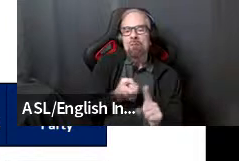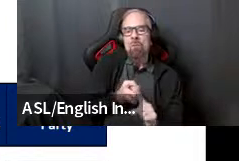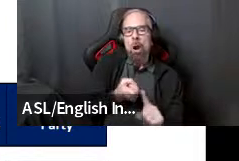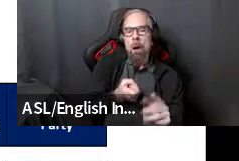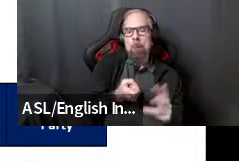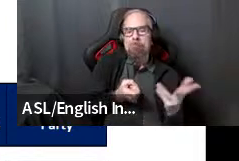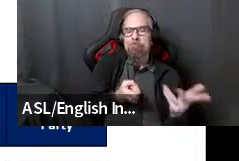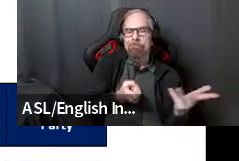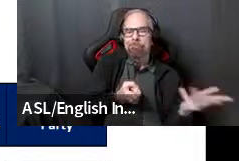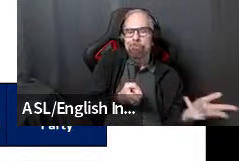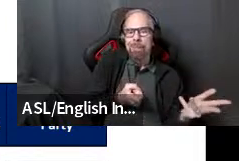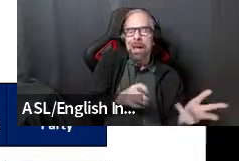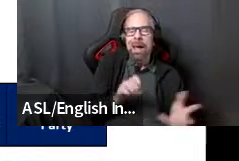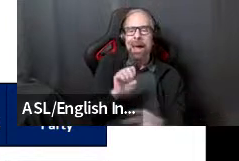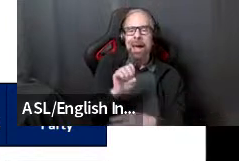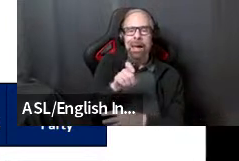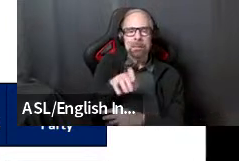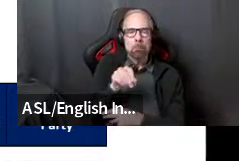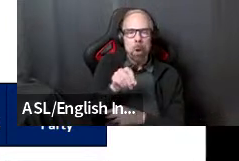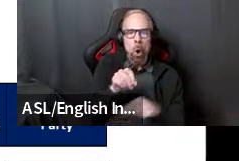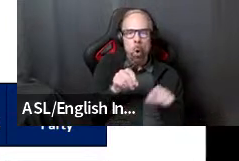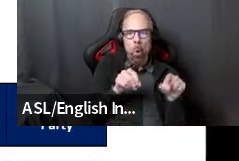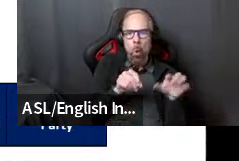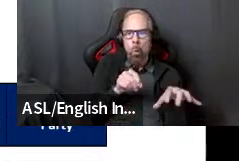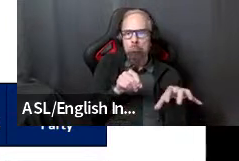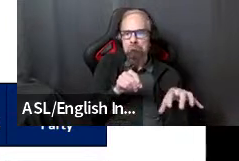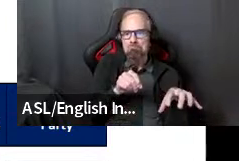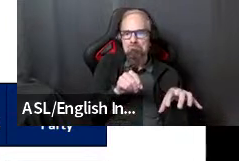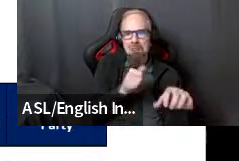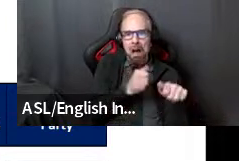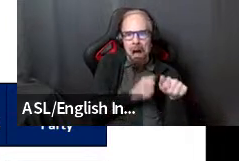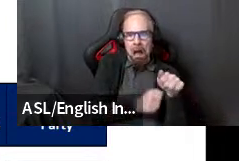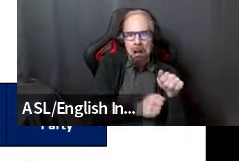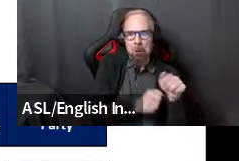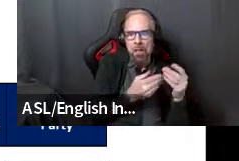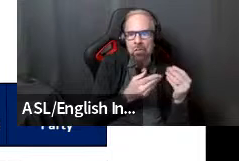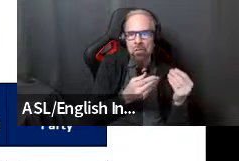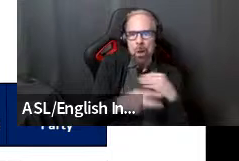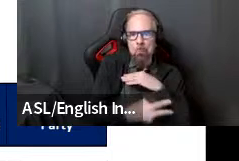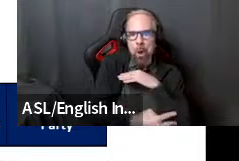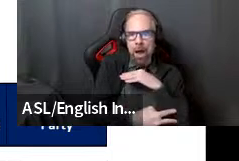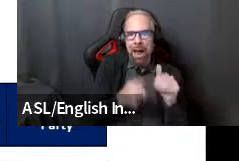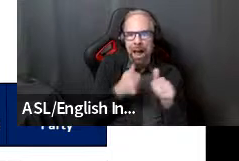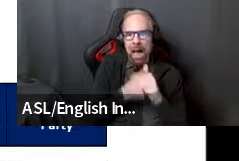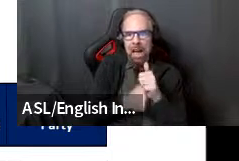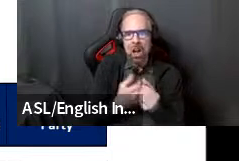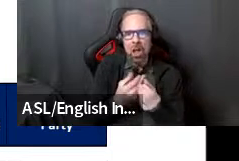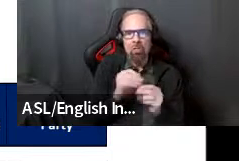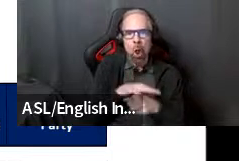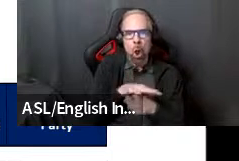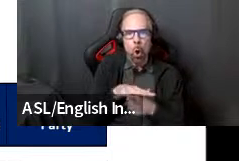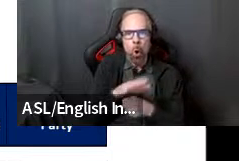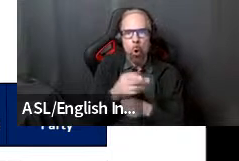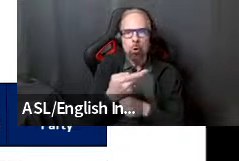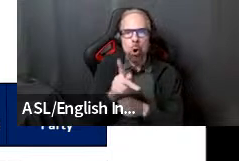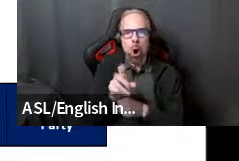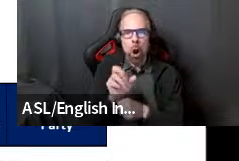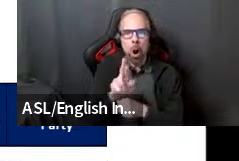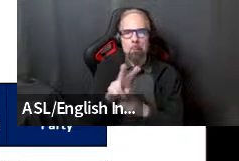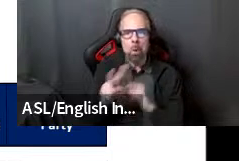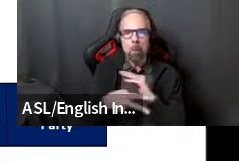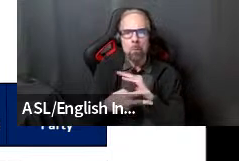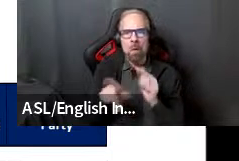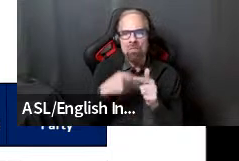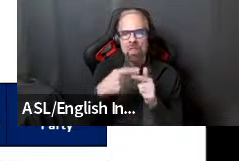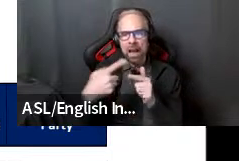let's say, Expo, just underneath the bridges, underneath the local harbor bridge, and pop out towards what we